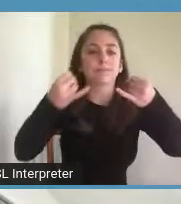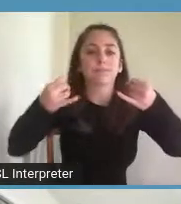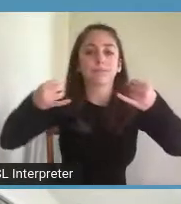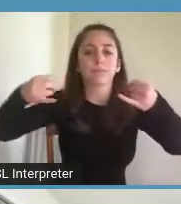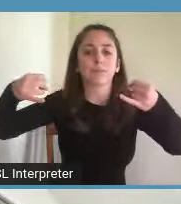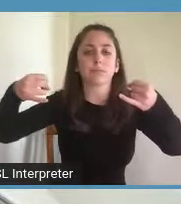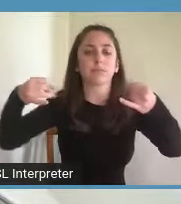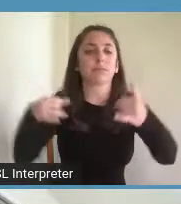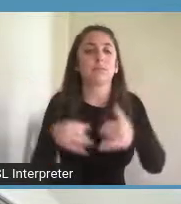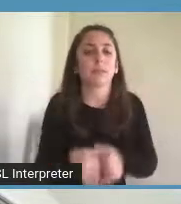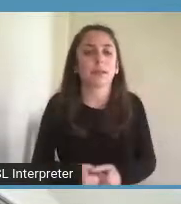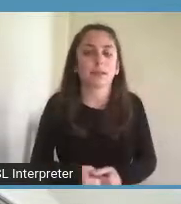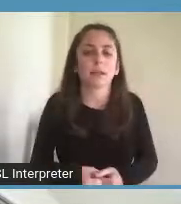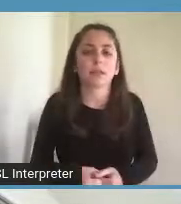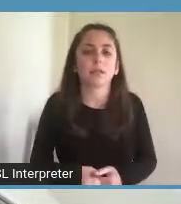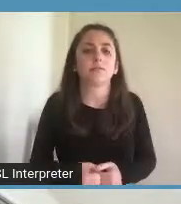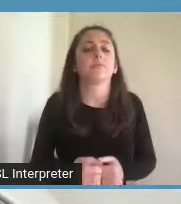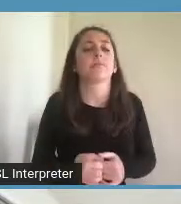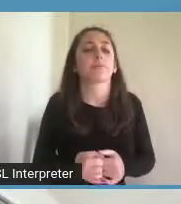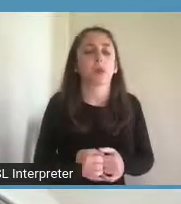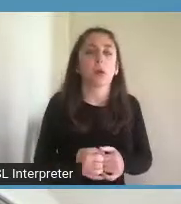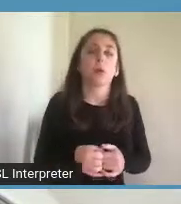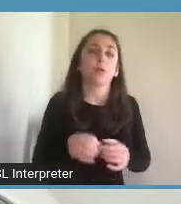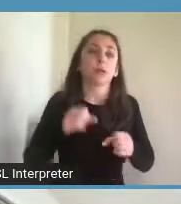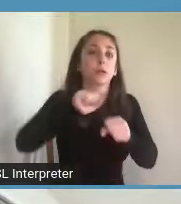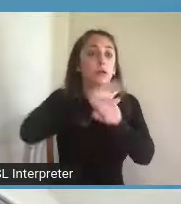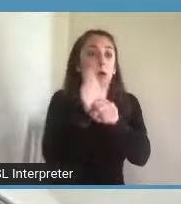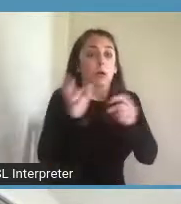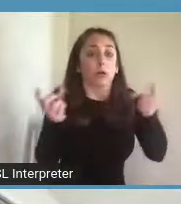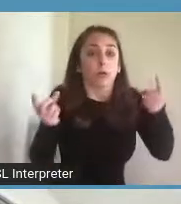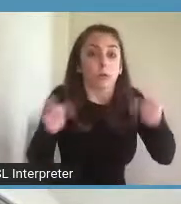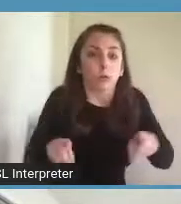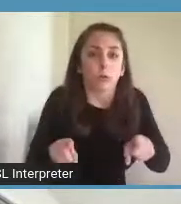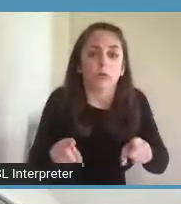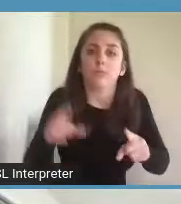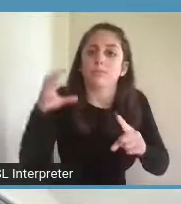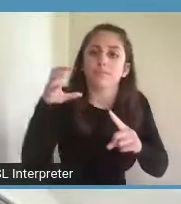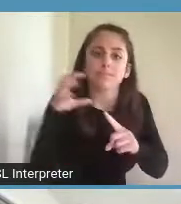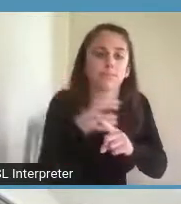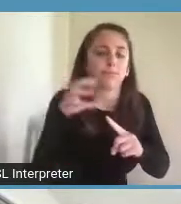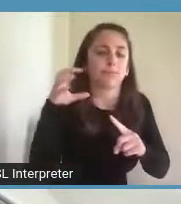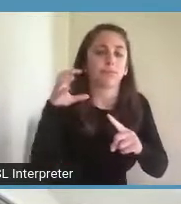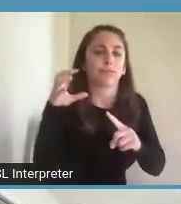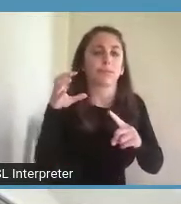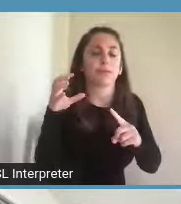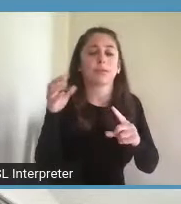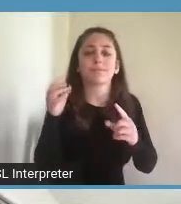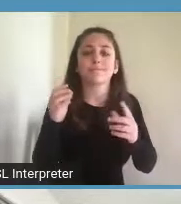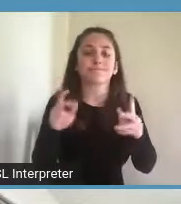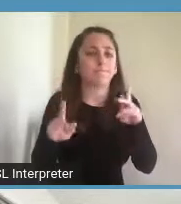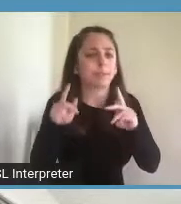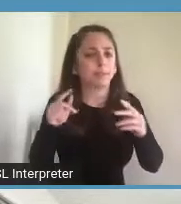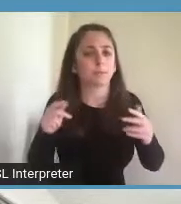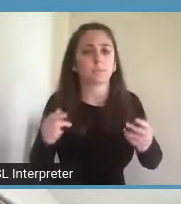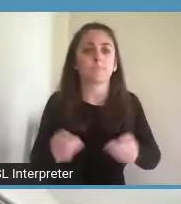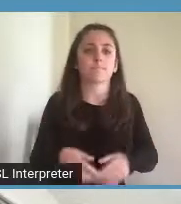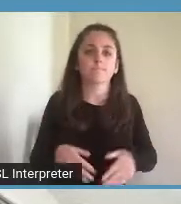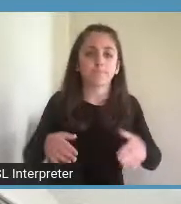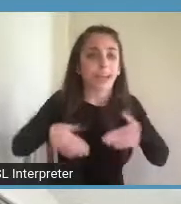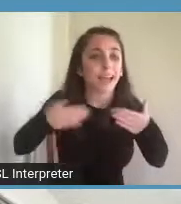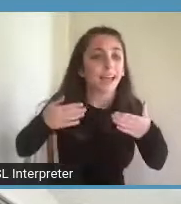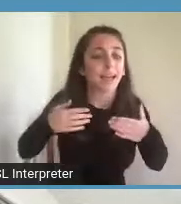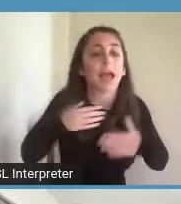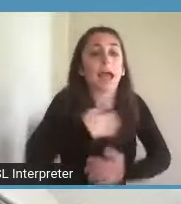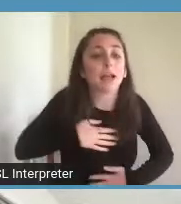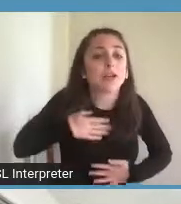cams were incredibly popular during the pandemic because it gave people calm and joy and delight. Oftentimes people were home. They might